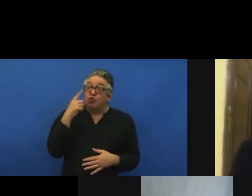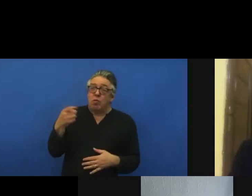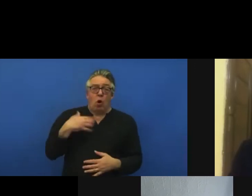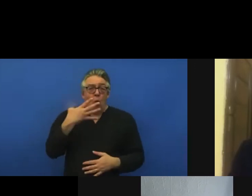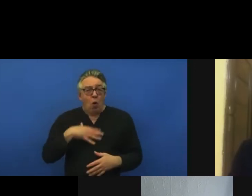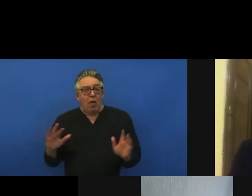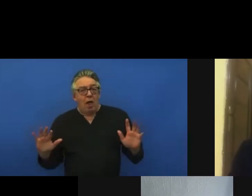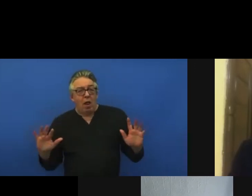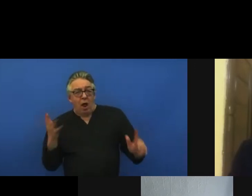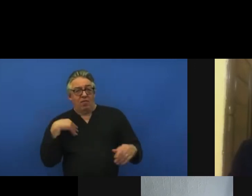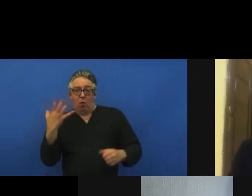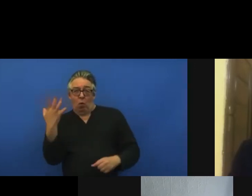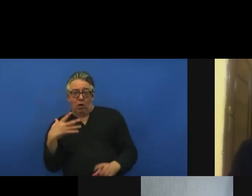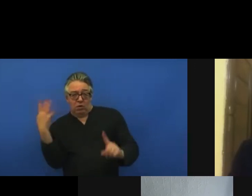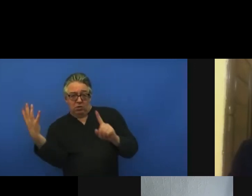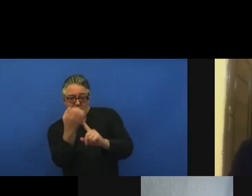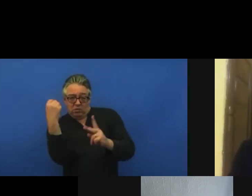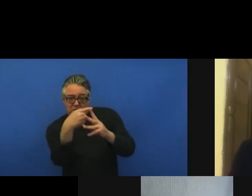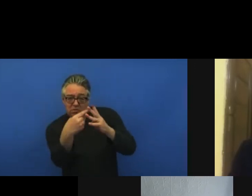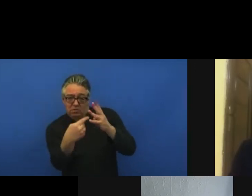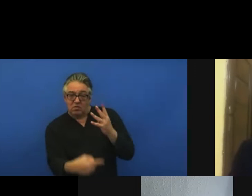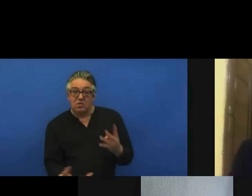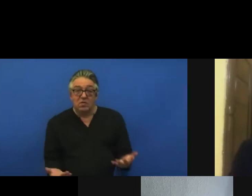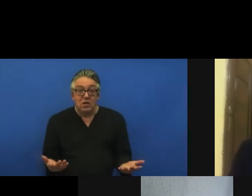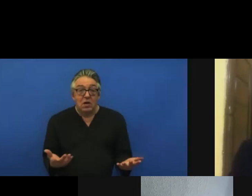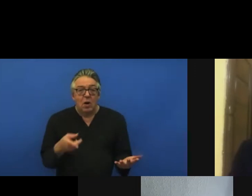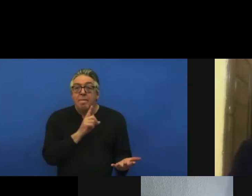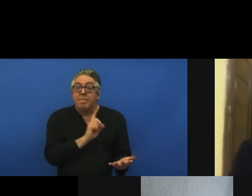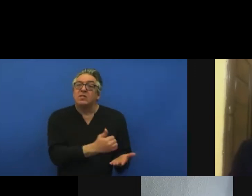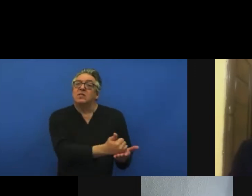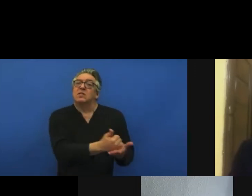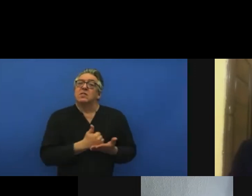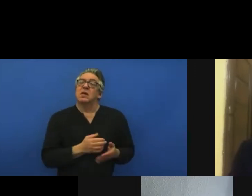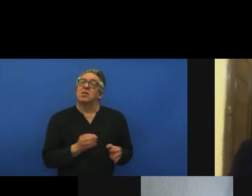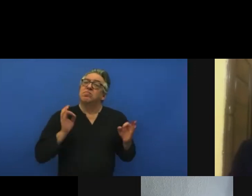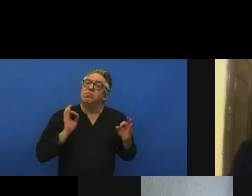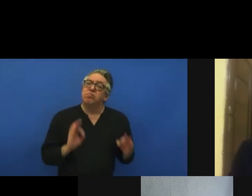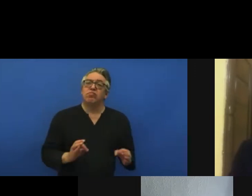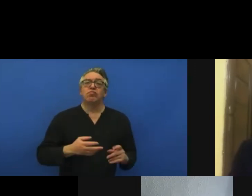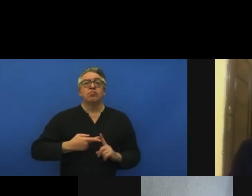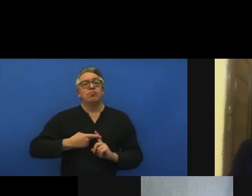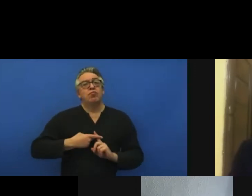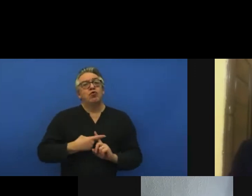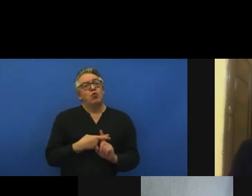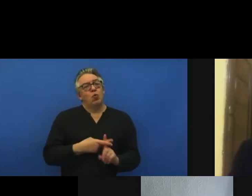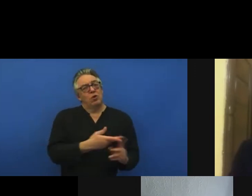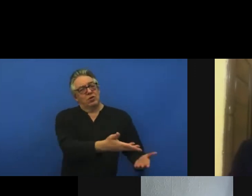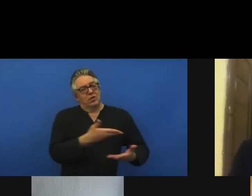lives, and they need to be uh, provided with the proper tools to do so.